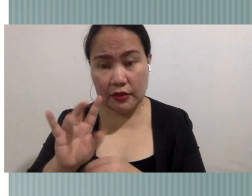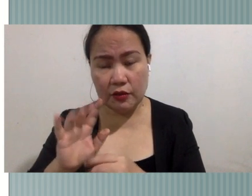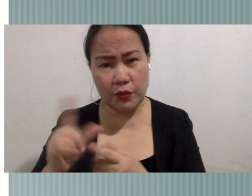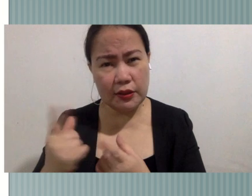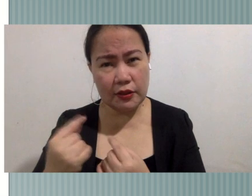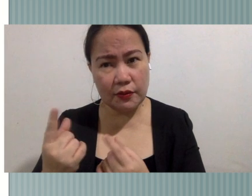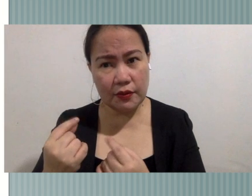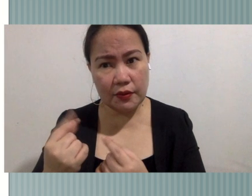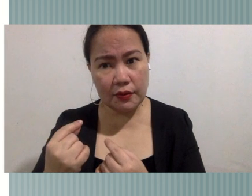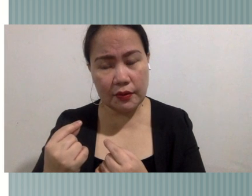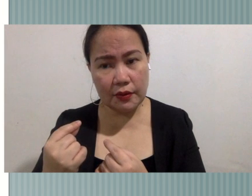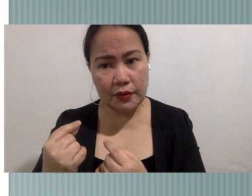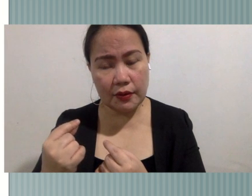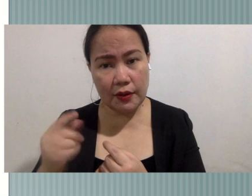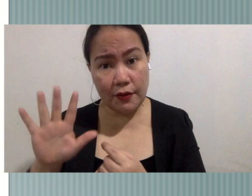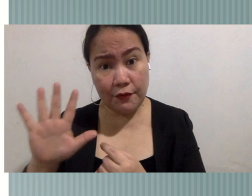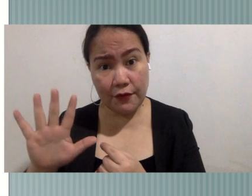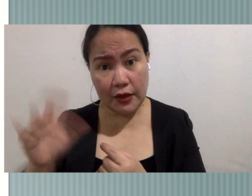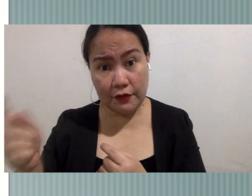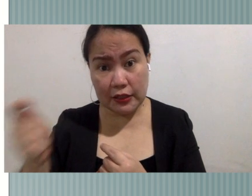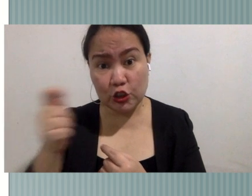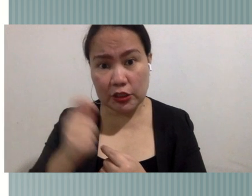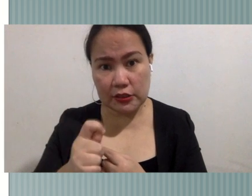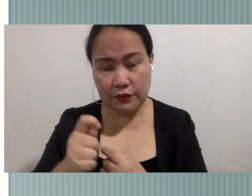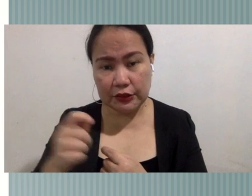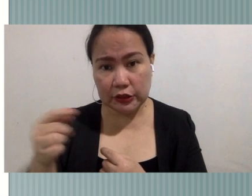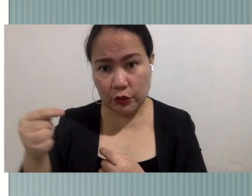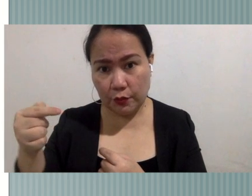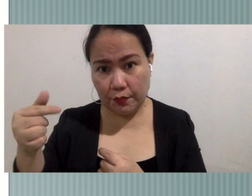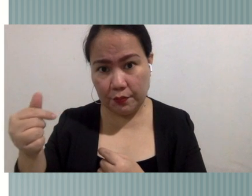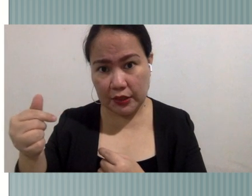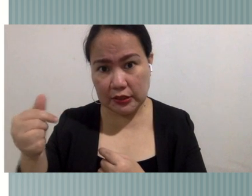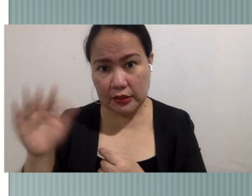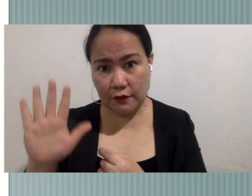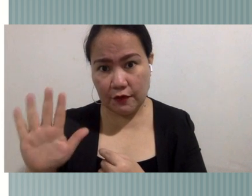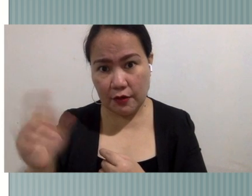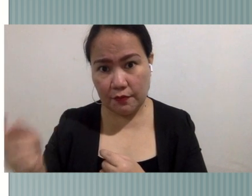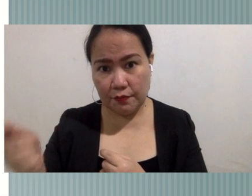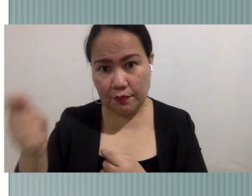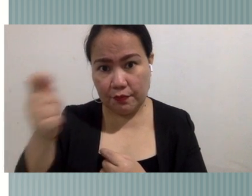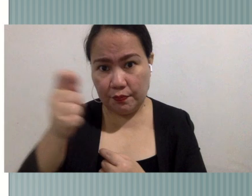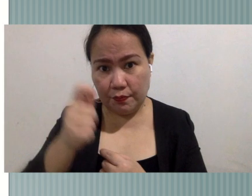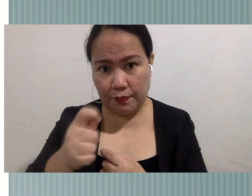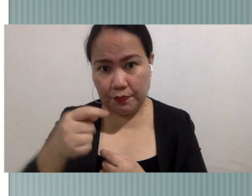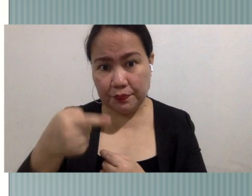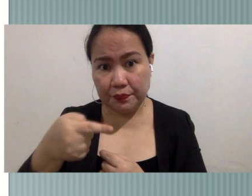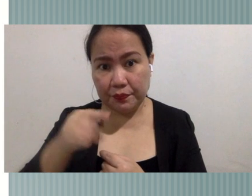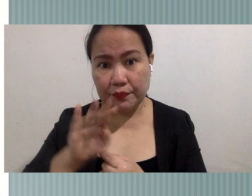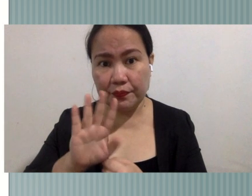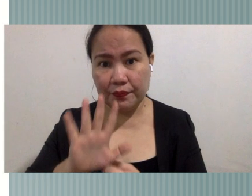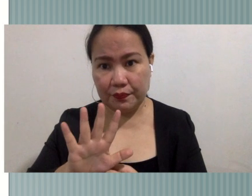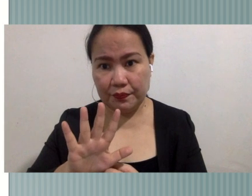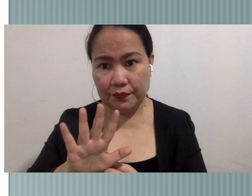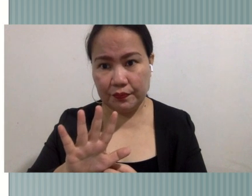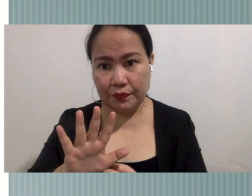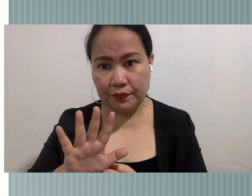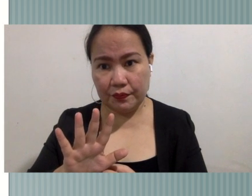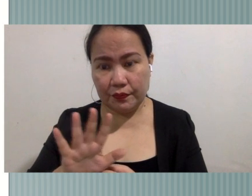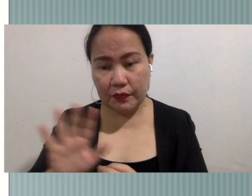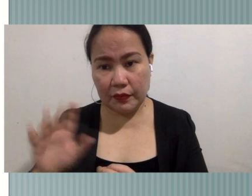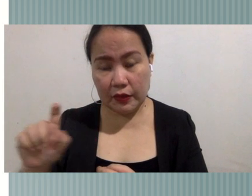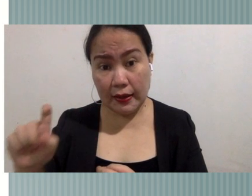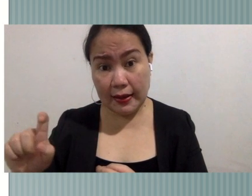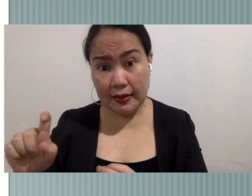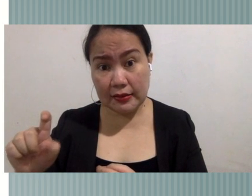natin? Lipat lang natin si 5 sa right side. So, magiging x